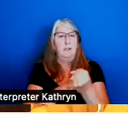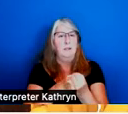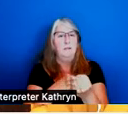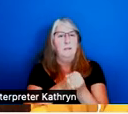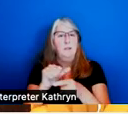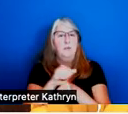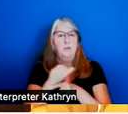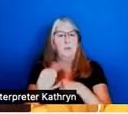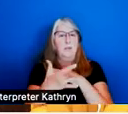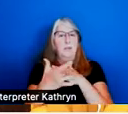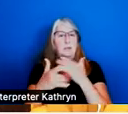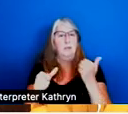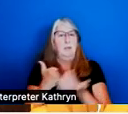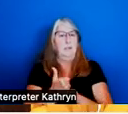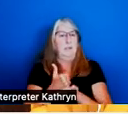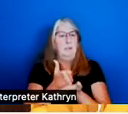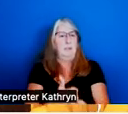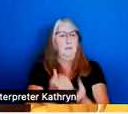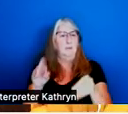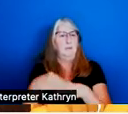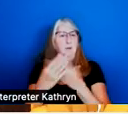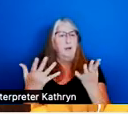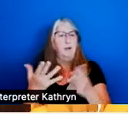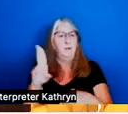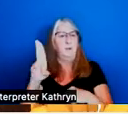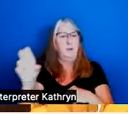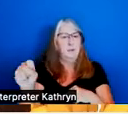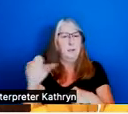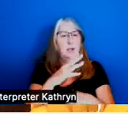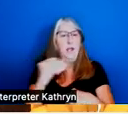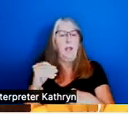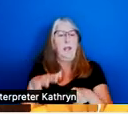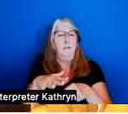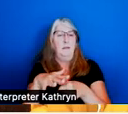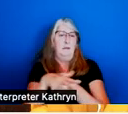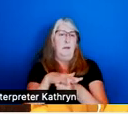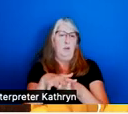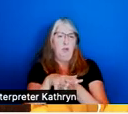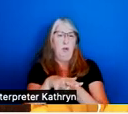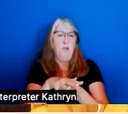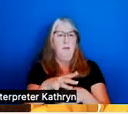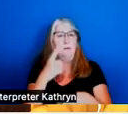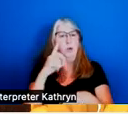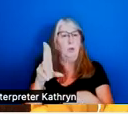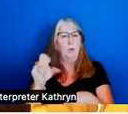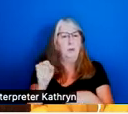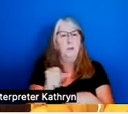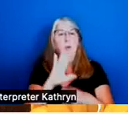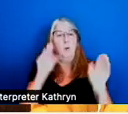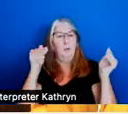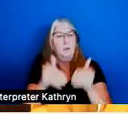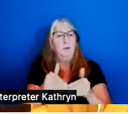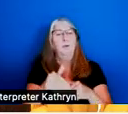advocacy, training, and technical assistance provided in the United States and its territories, while centering racial